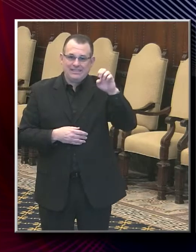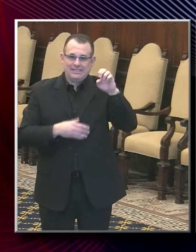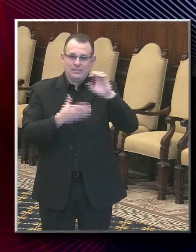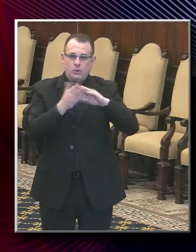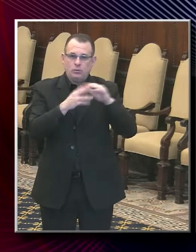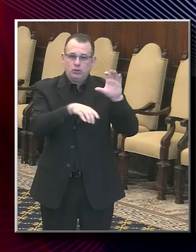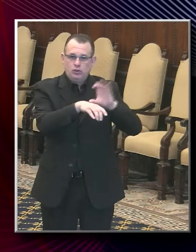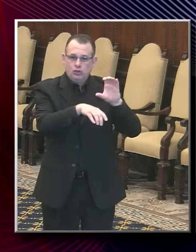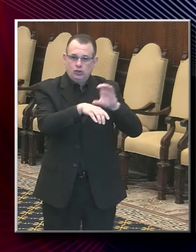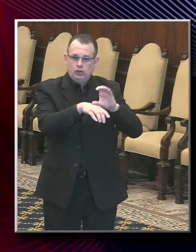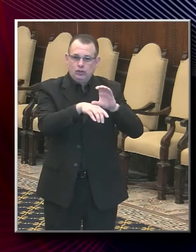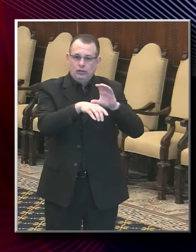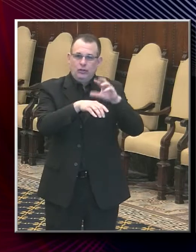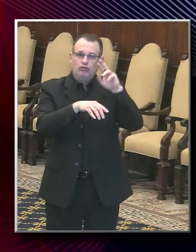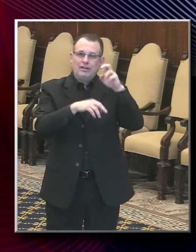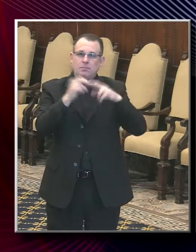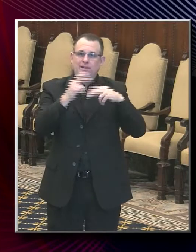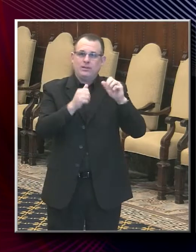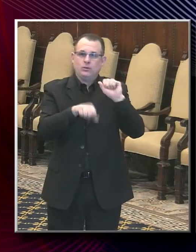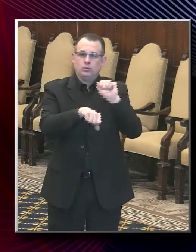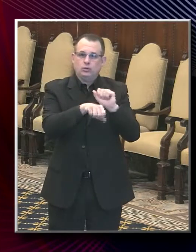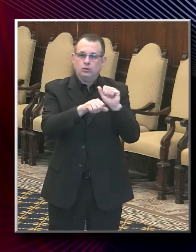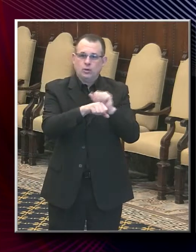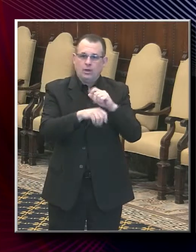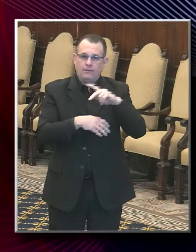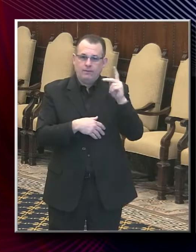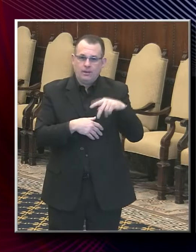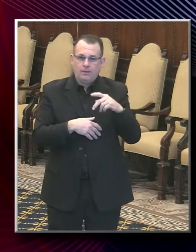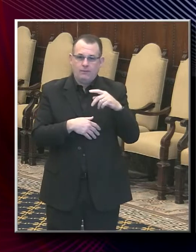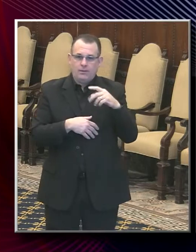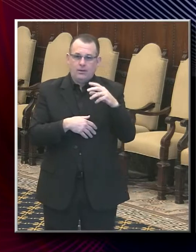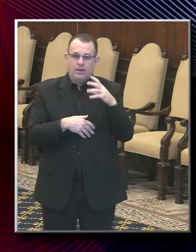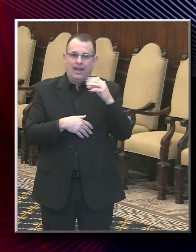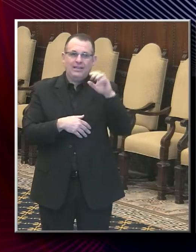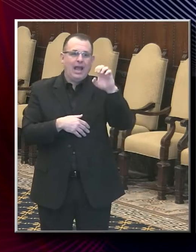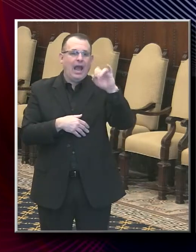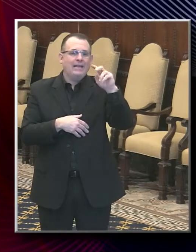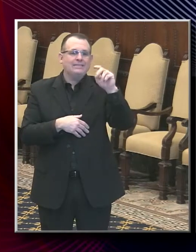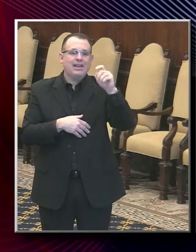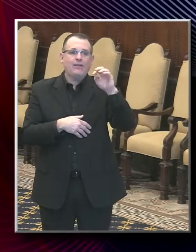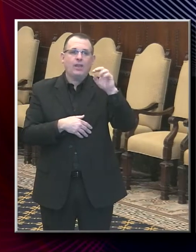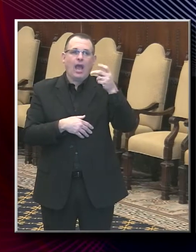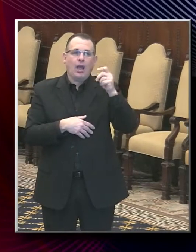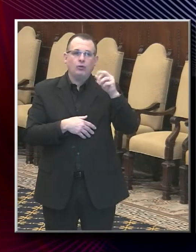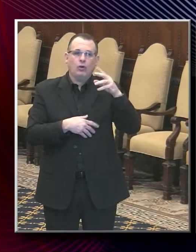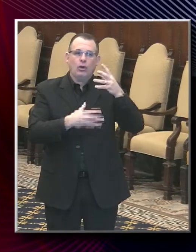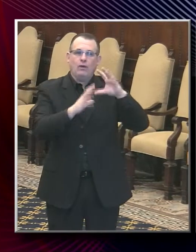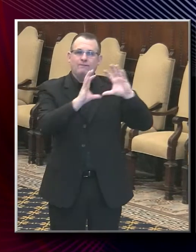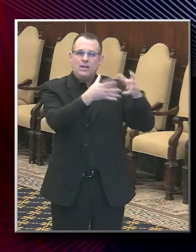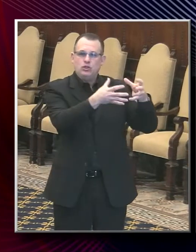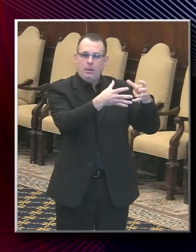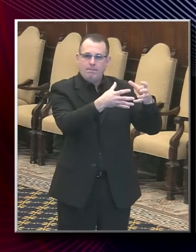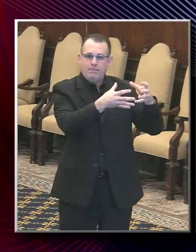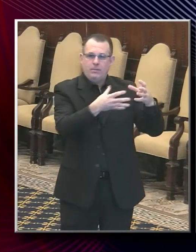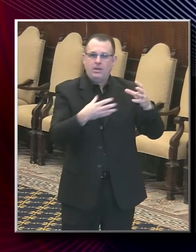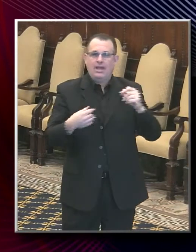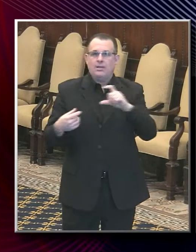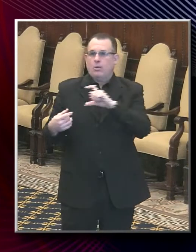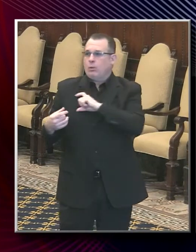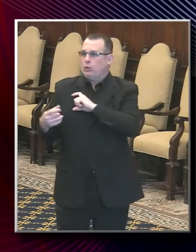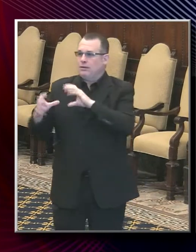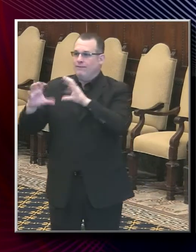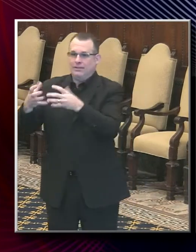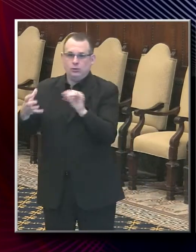Together Philadelphia, Eisenhower Fellowship, and the Police Foundation. Thank you all for your contributions. We much